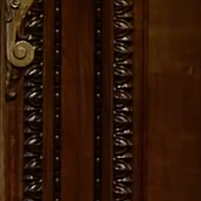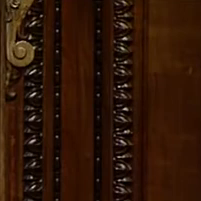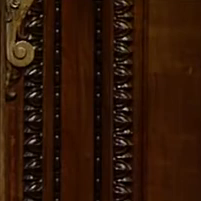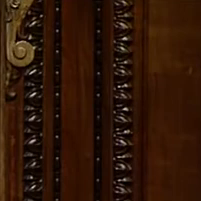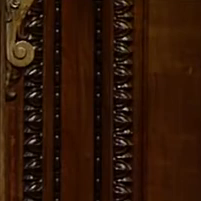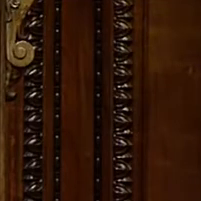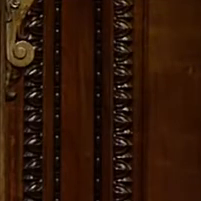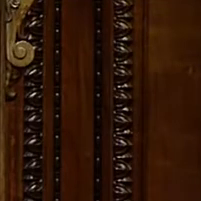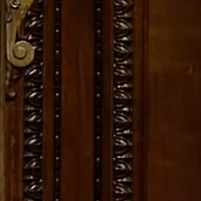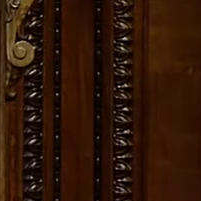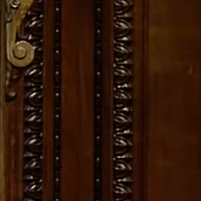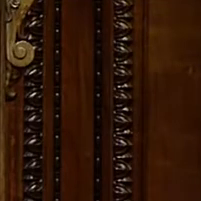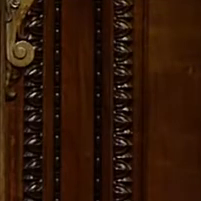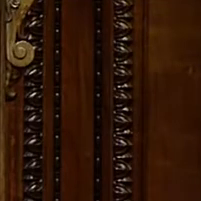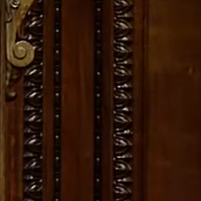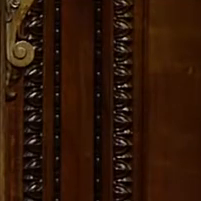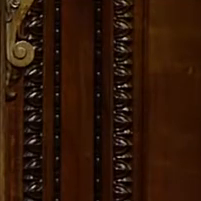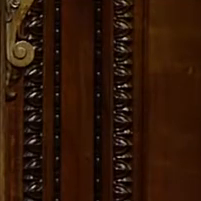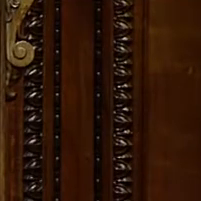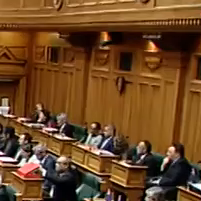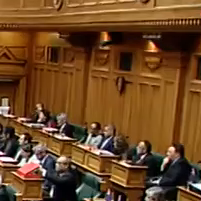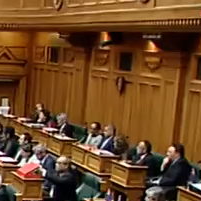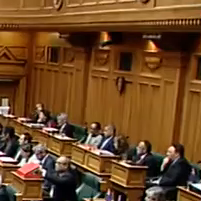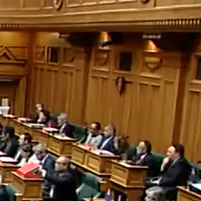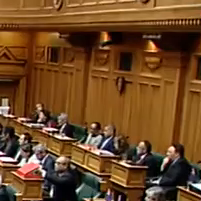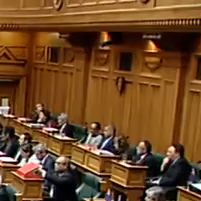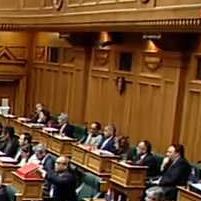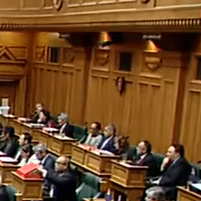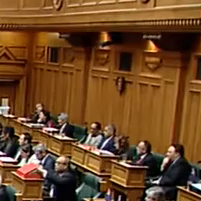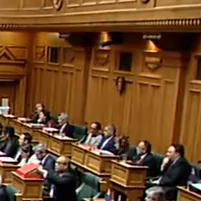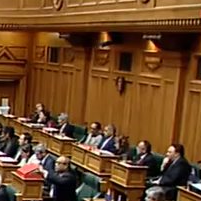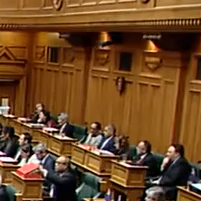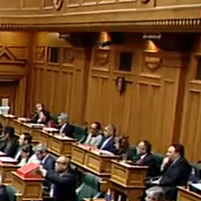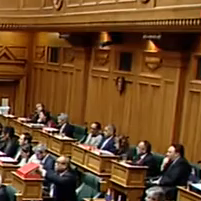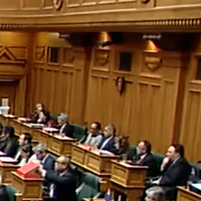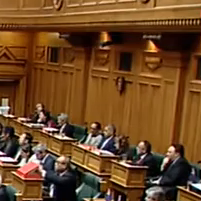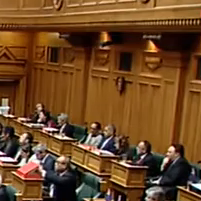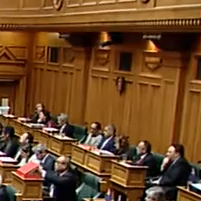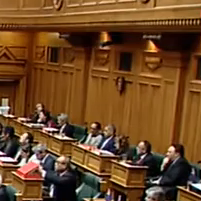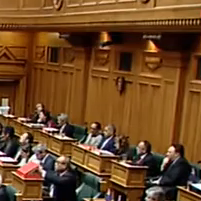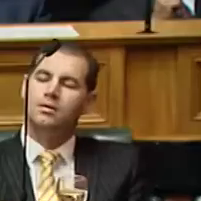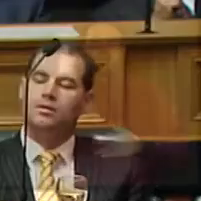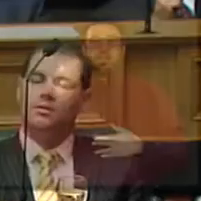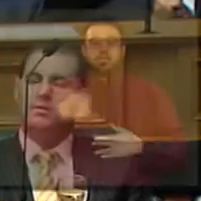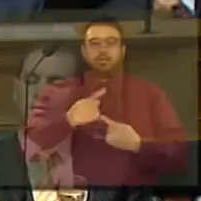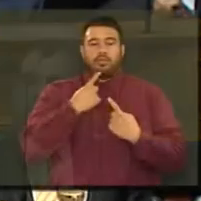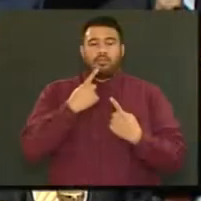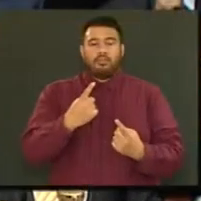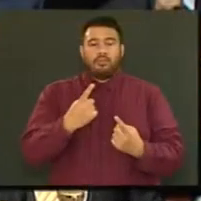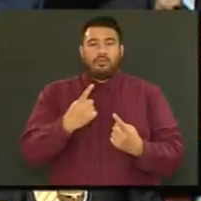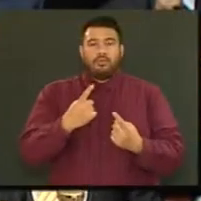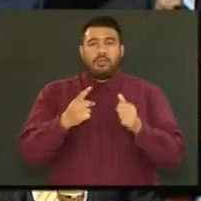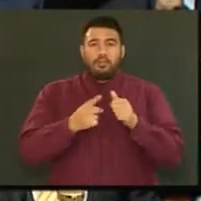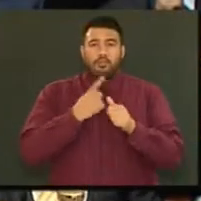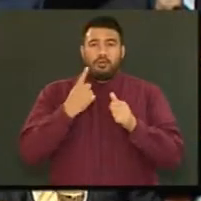is set down for first reading forthwith. Mr. Speaker, I move that the Appropriation